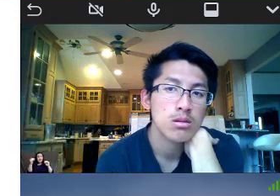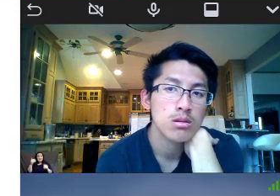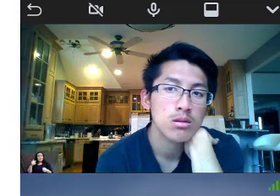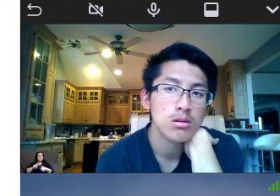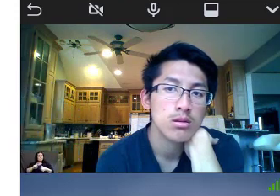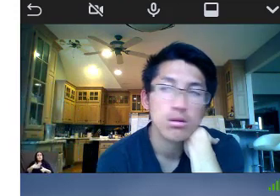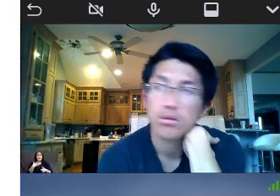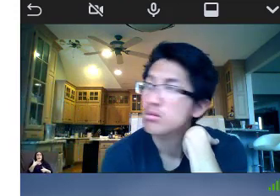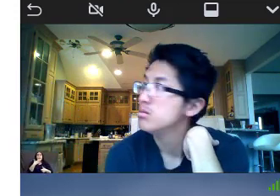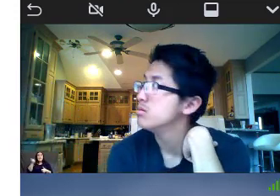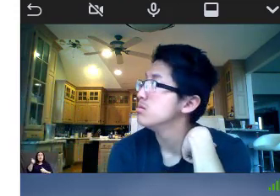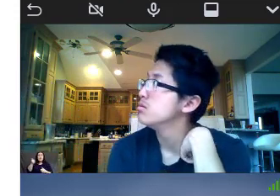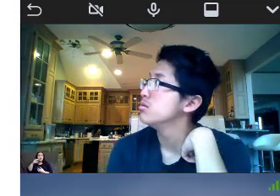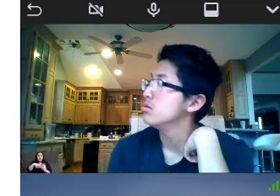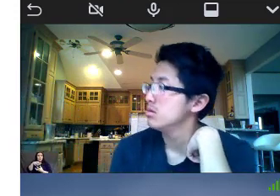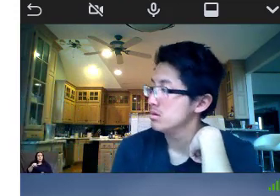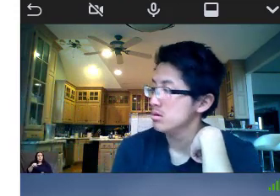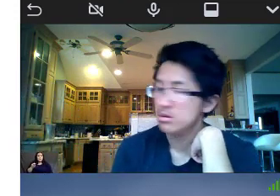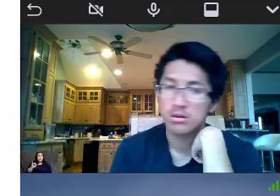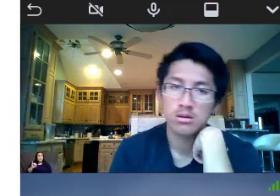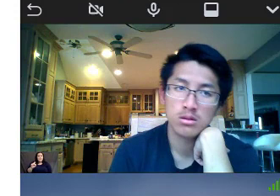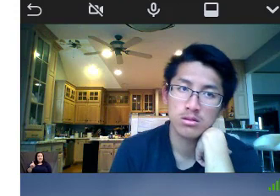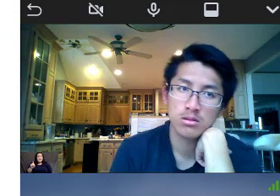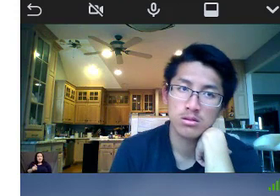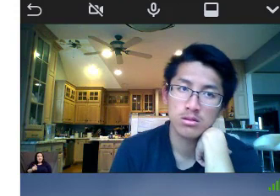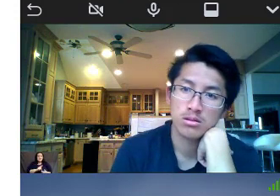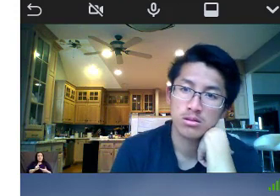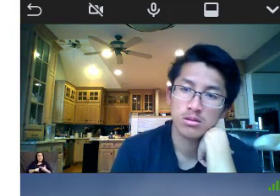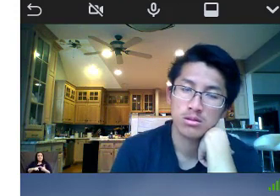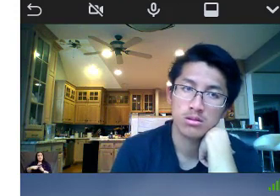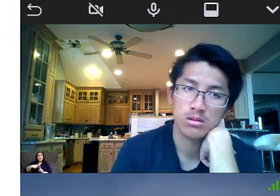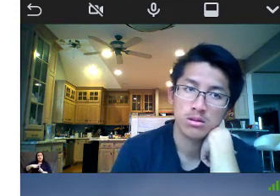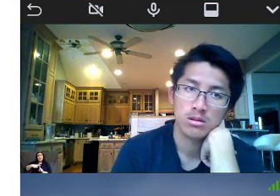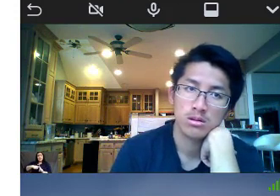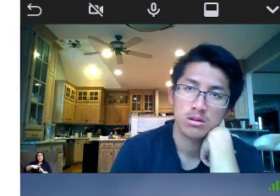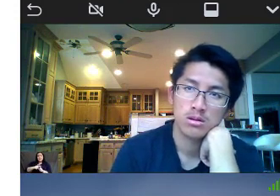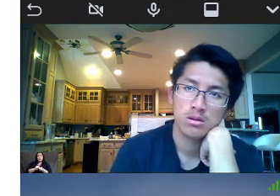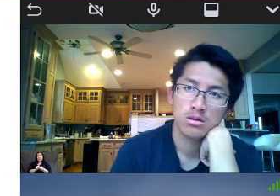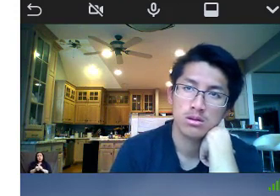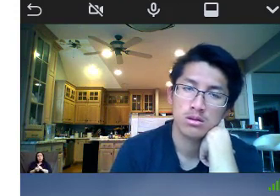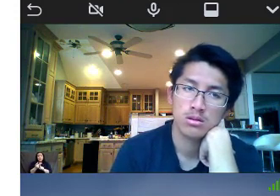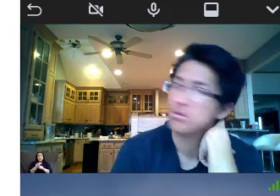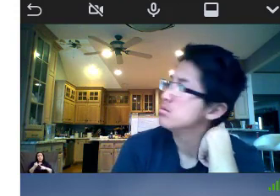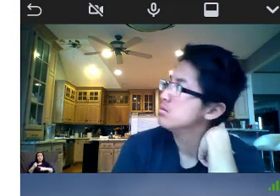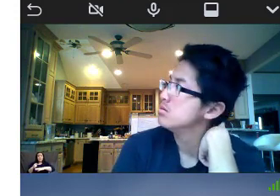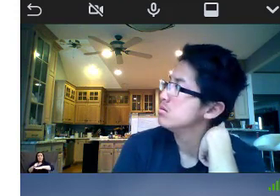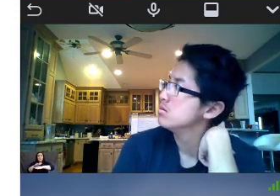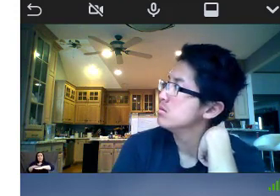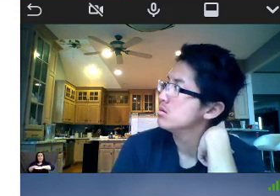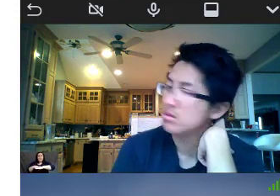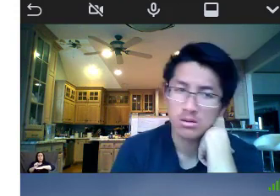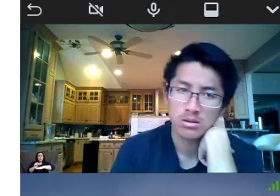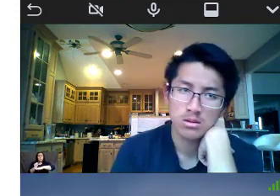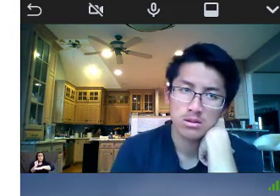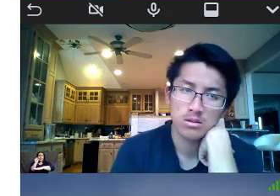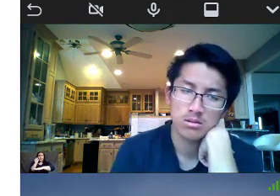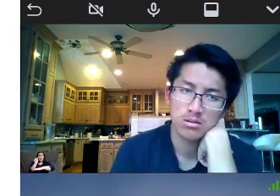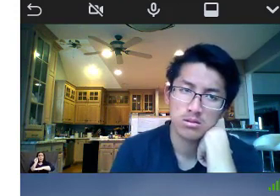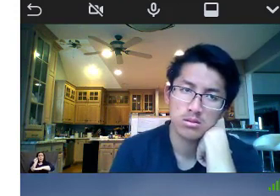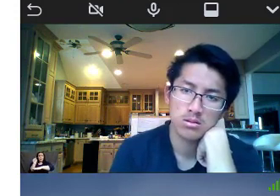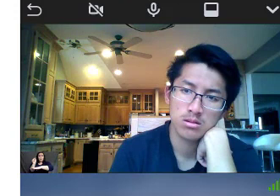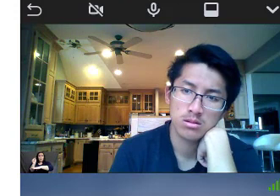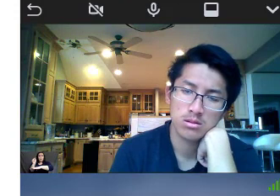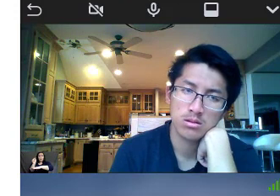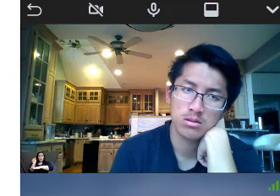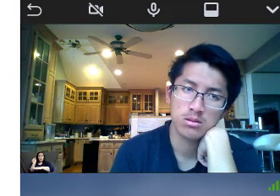the temperature change, or the gradient of temperature at the surface of the plate, would go up. Because now we need to, when we